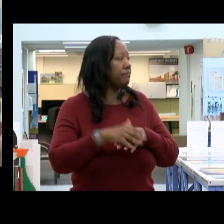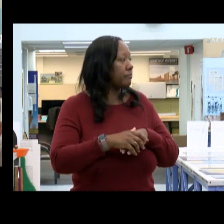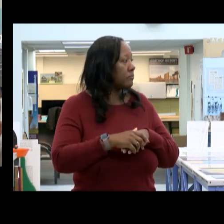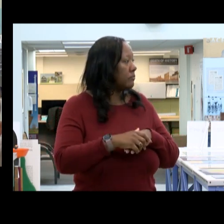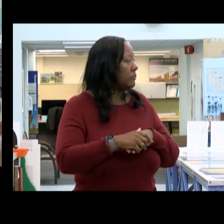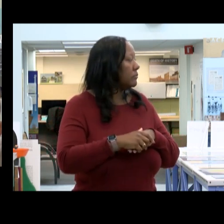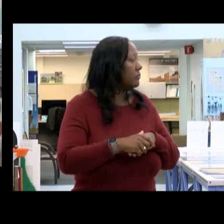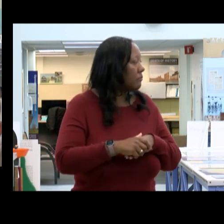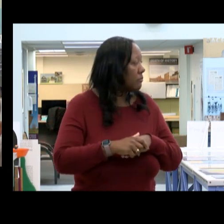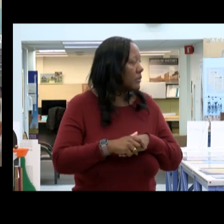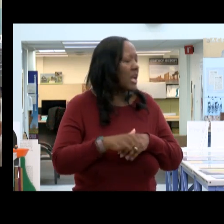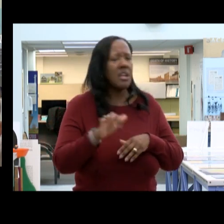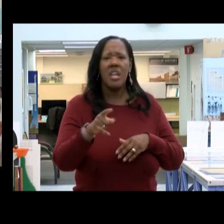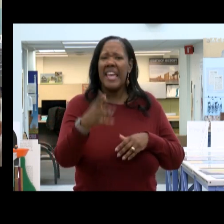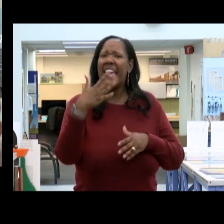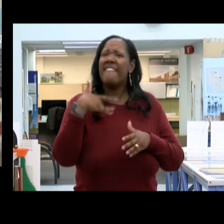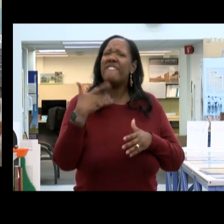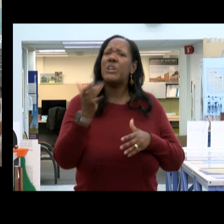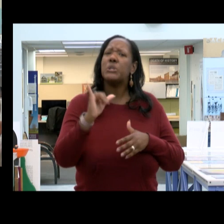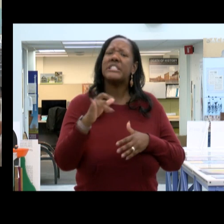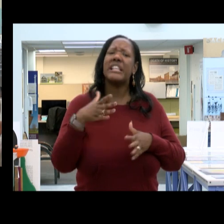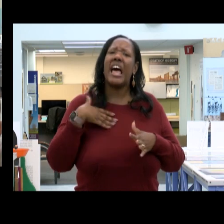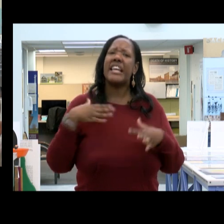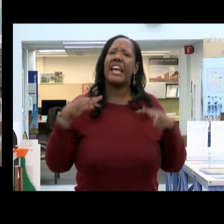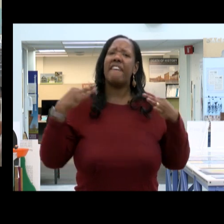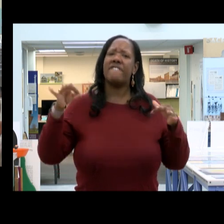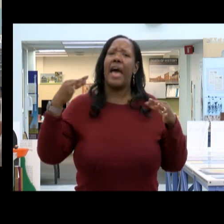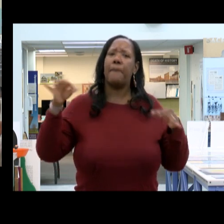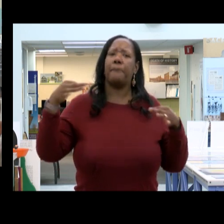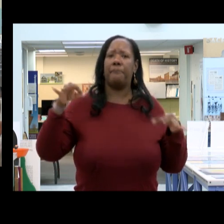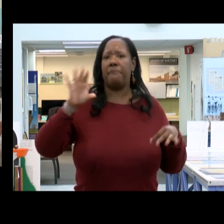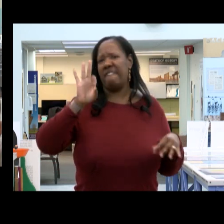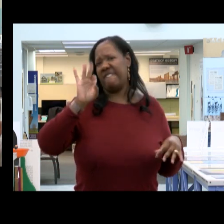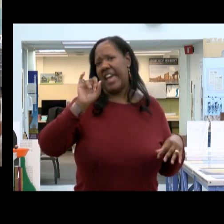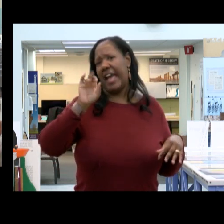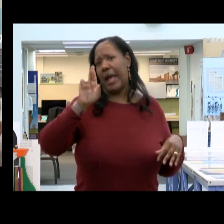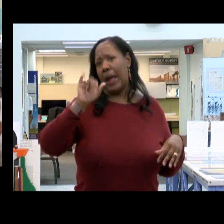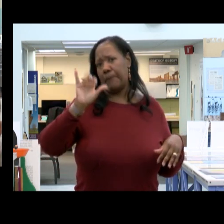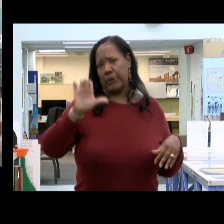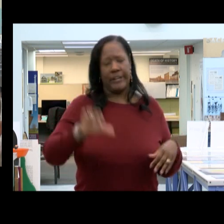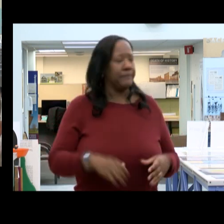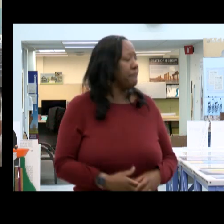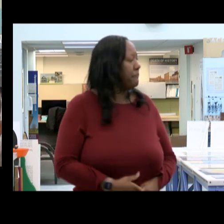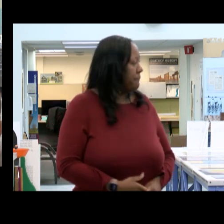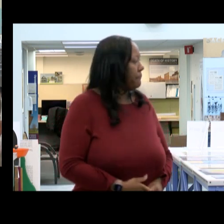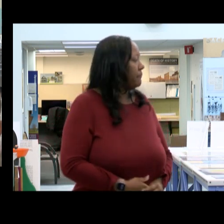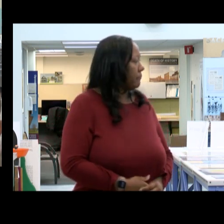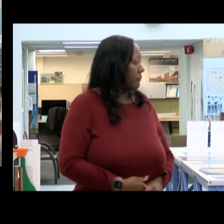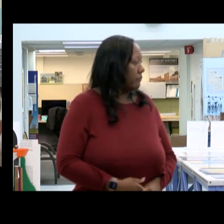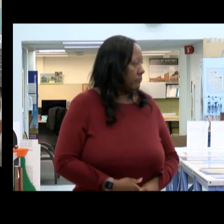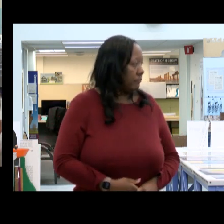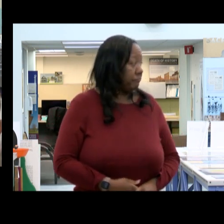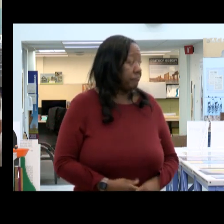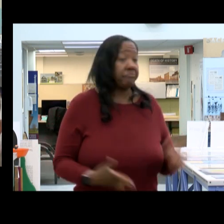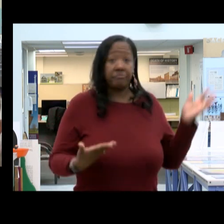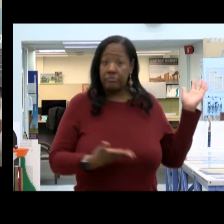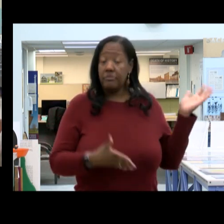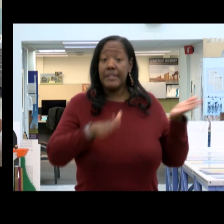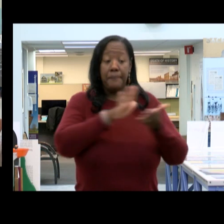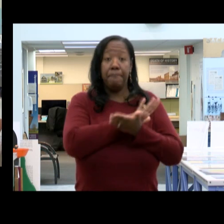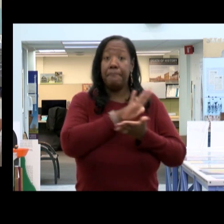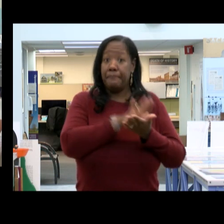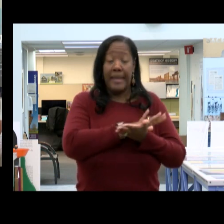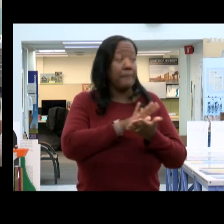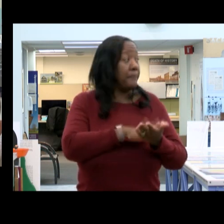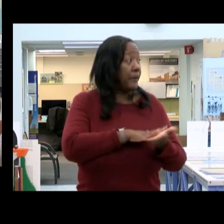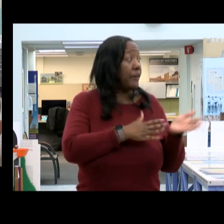or Phototex. It feels like a fabric. It's actually an embossed product. So, and again, being a paper product, latex